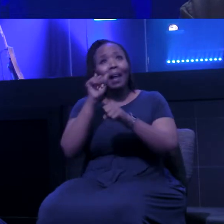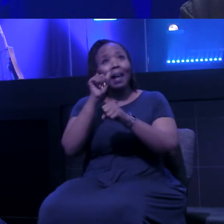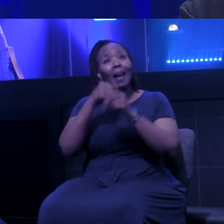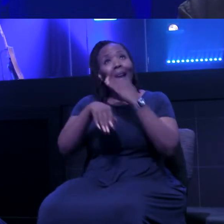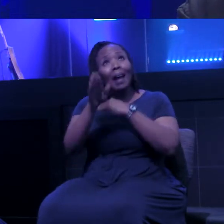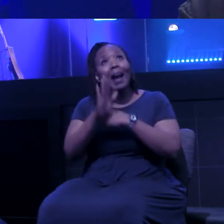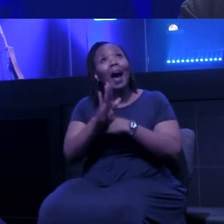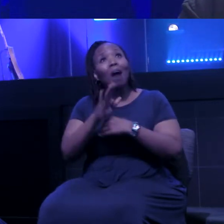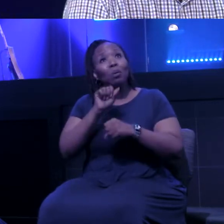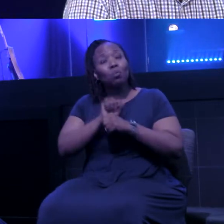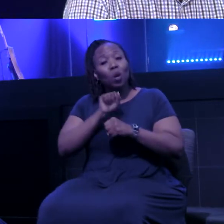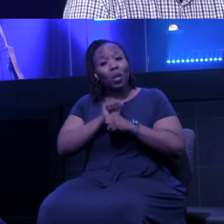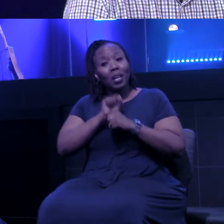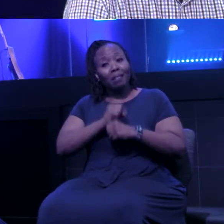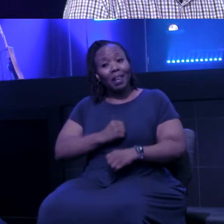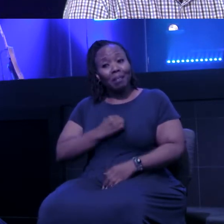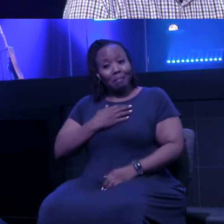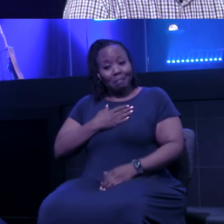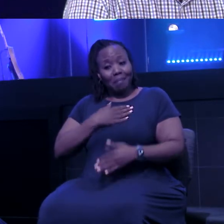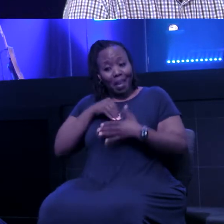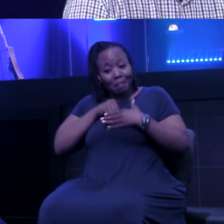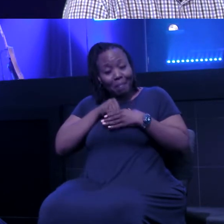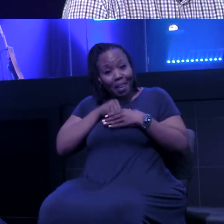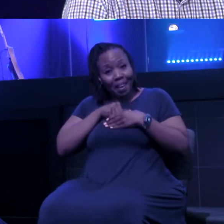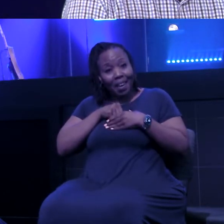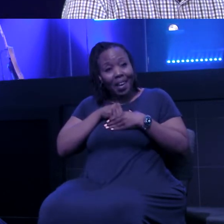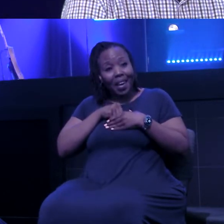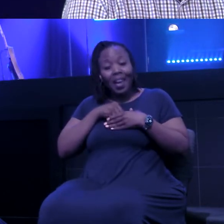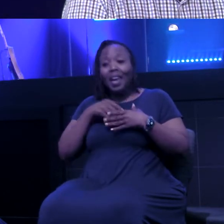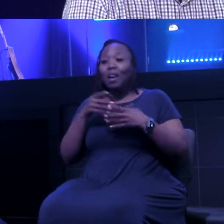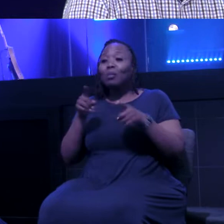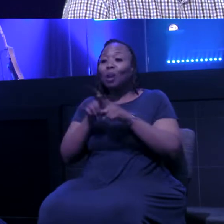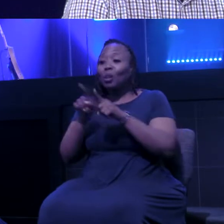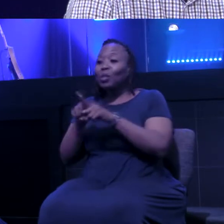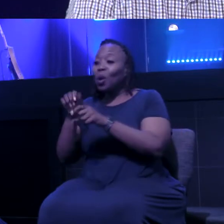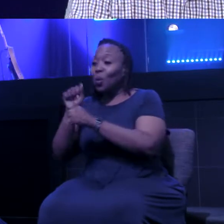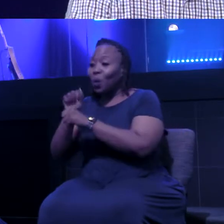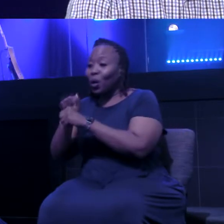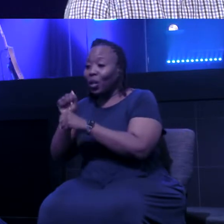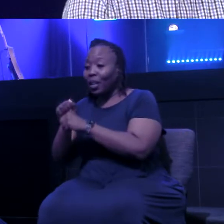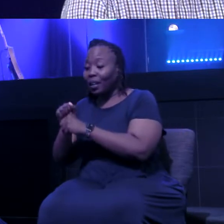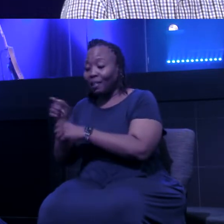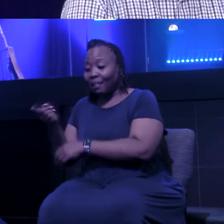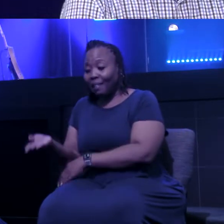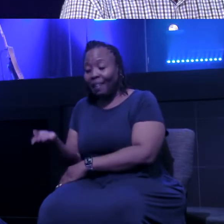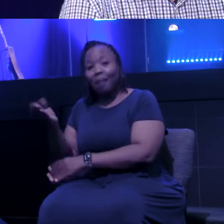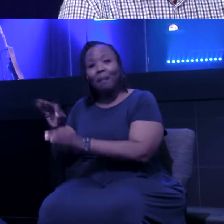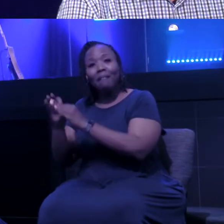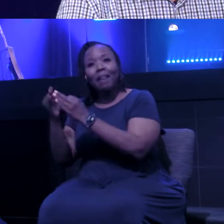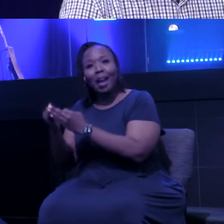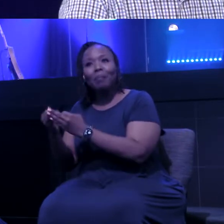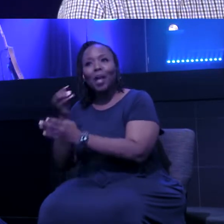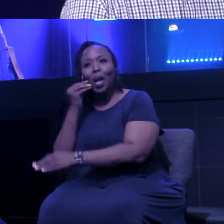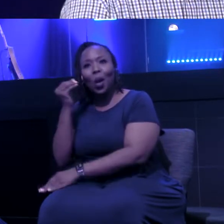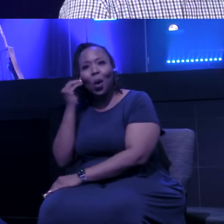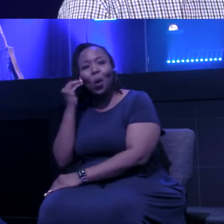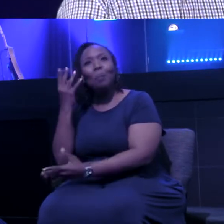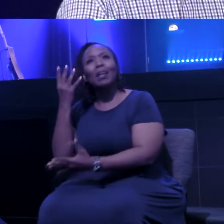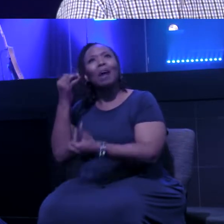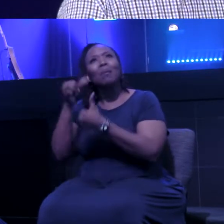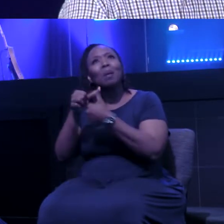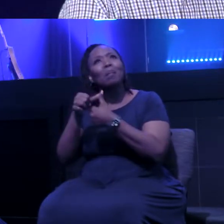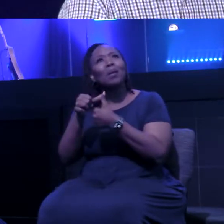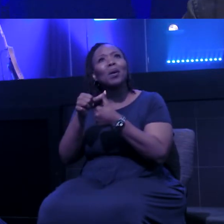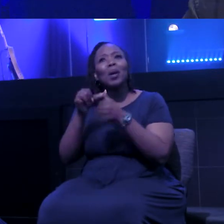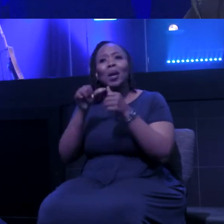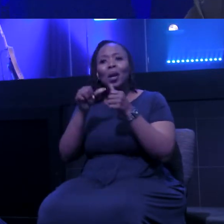me, he was working in them from out at home. And I remember coming home, and